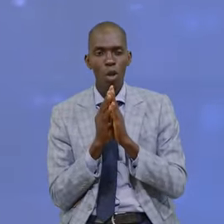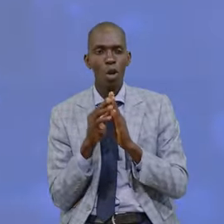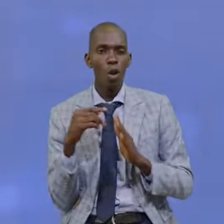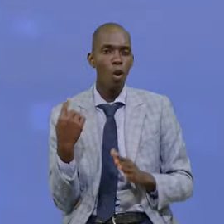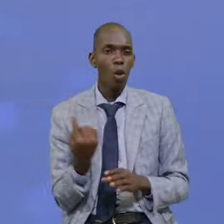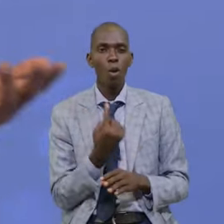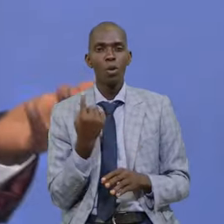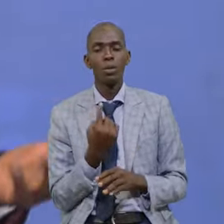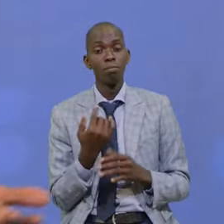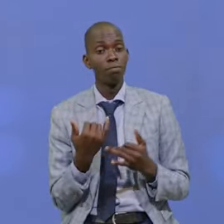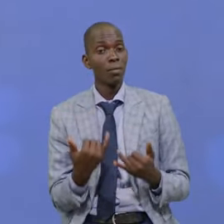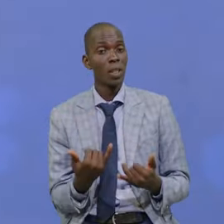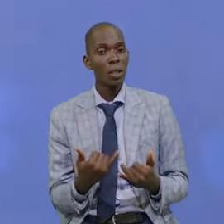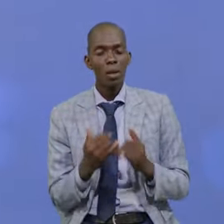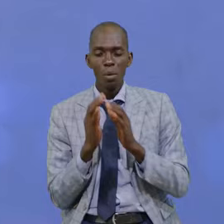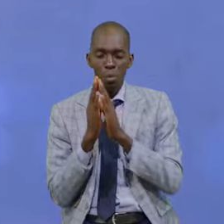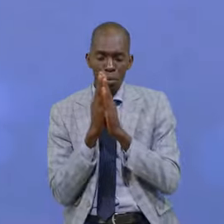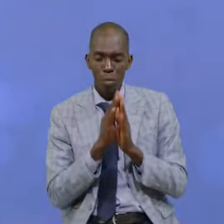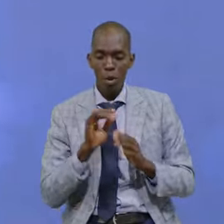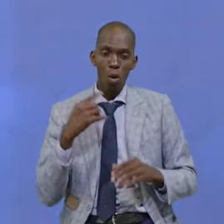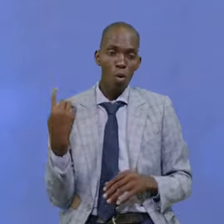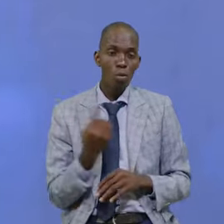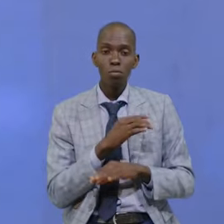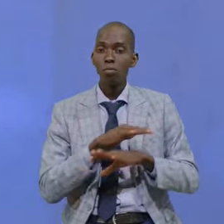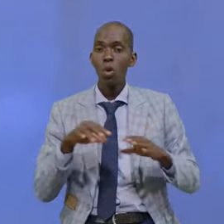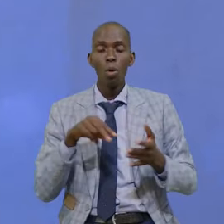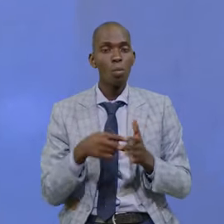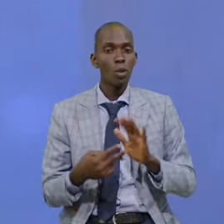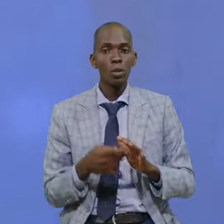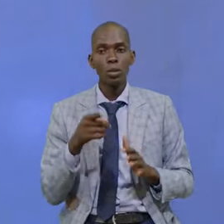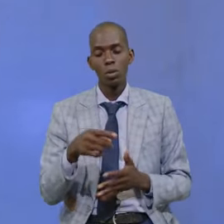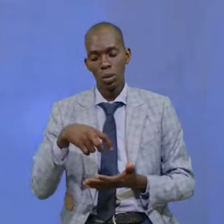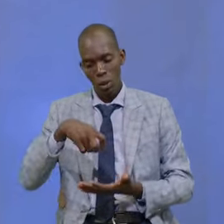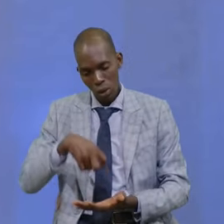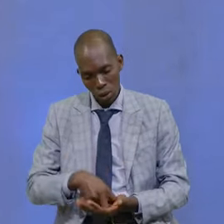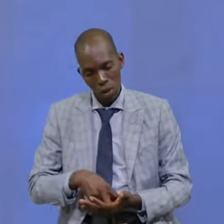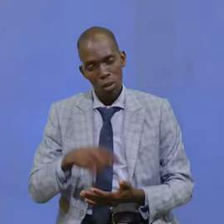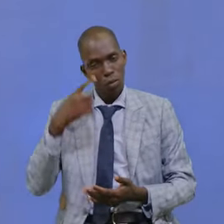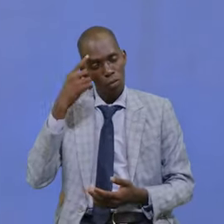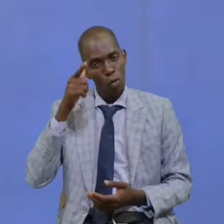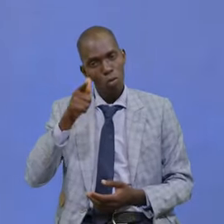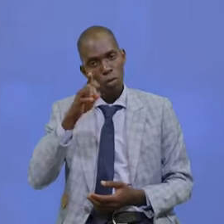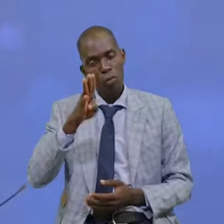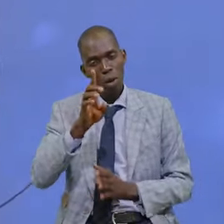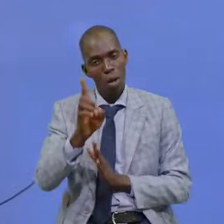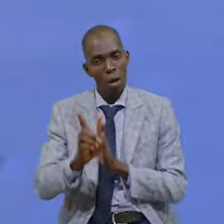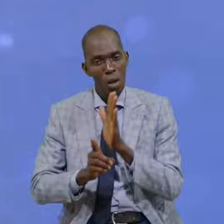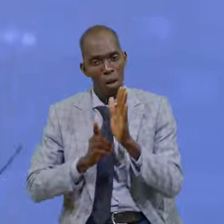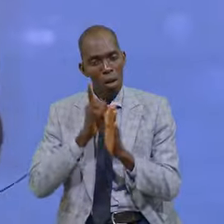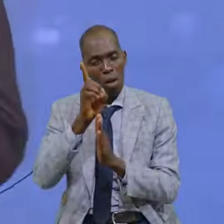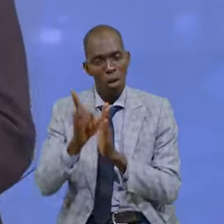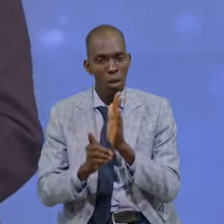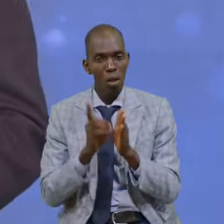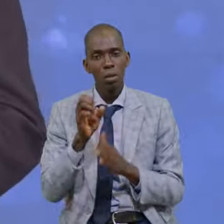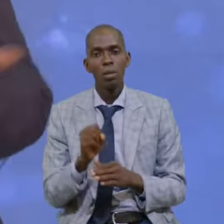praying always. Now, praying always does not mean I kneel down 24 hours of the day. You know, you are going and you are